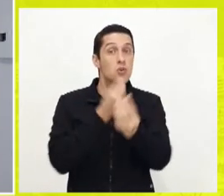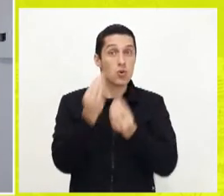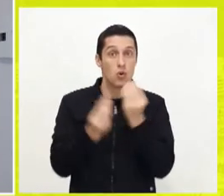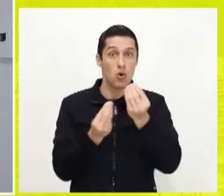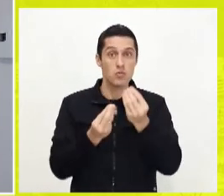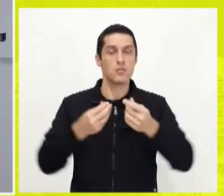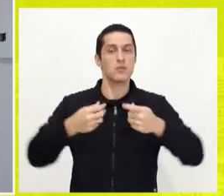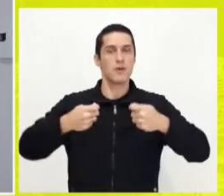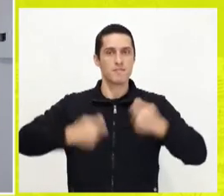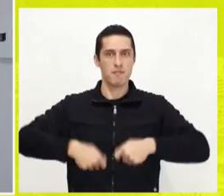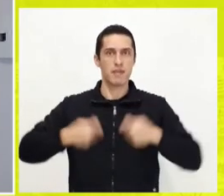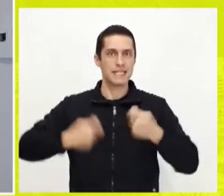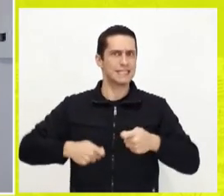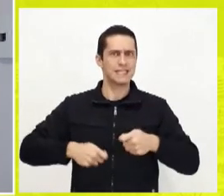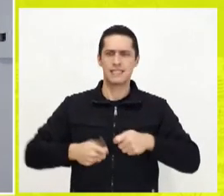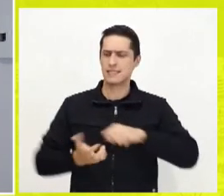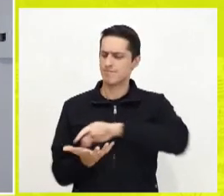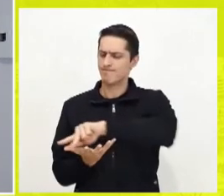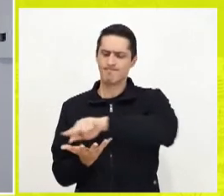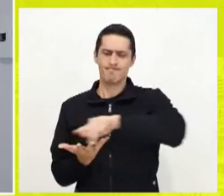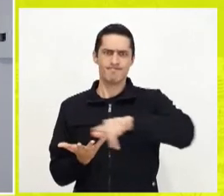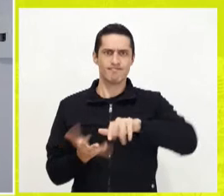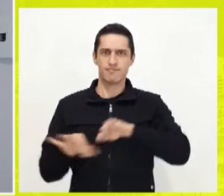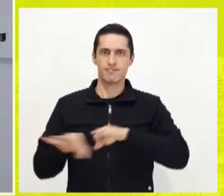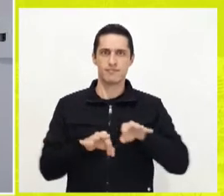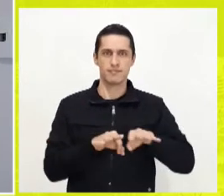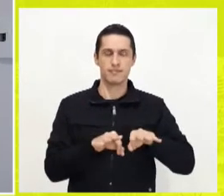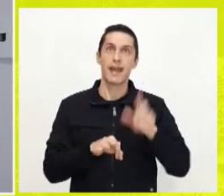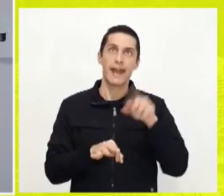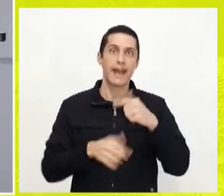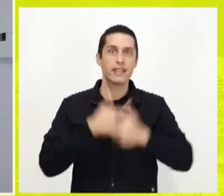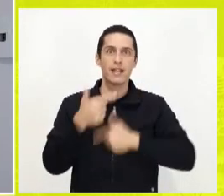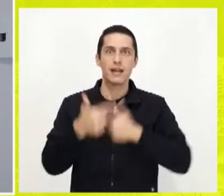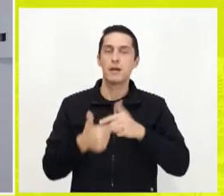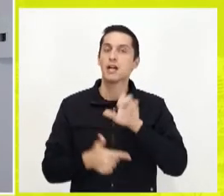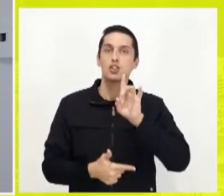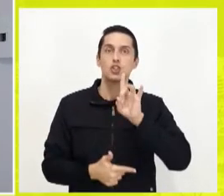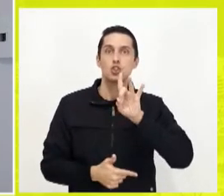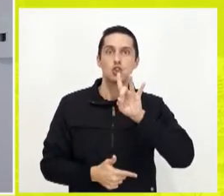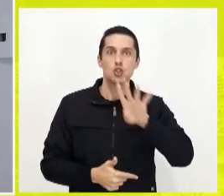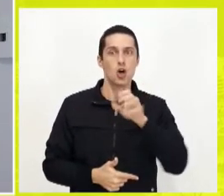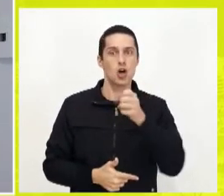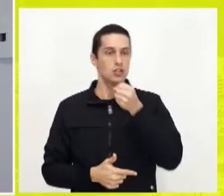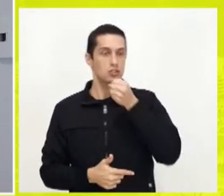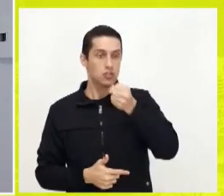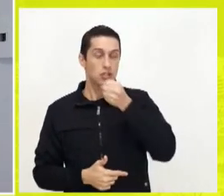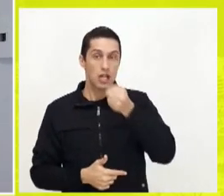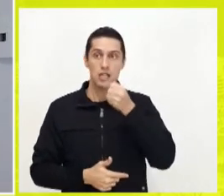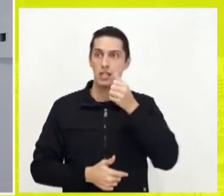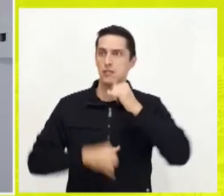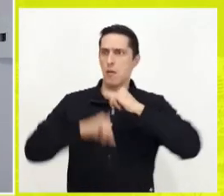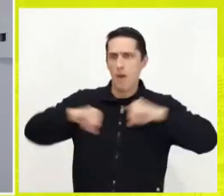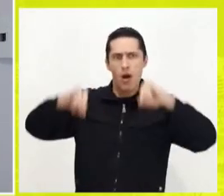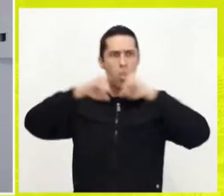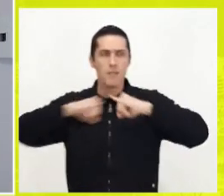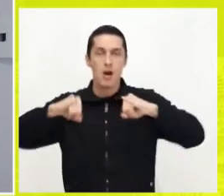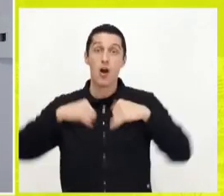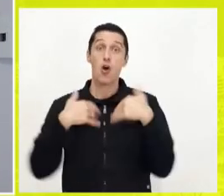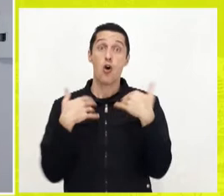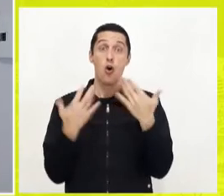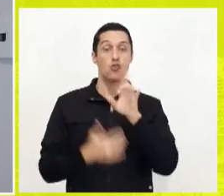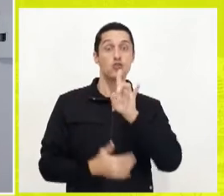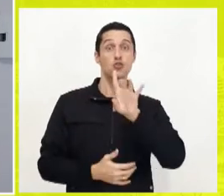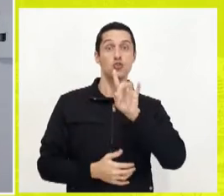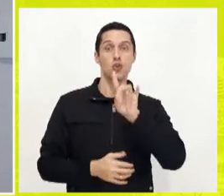it's pointless to work just with journalism or just education we must have a series